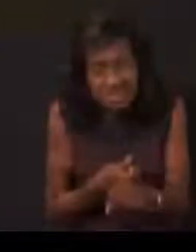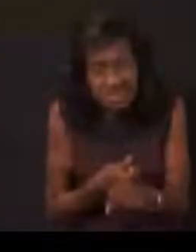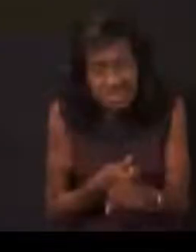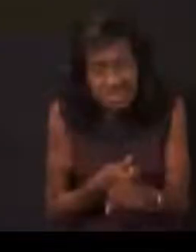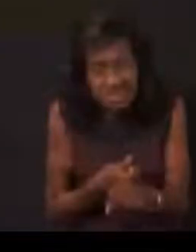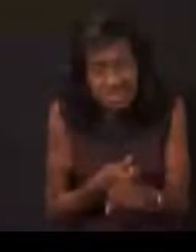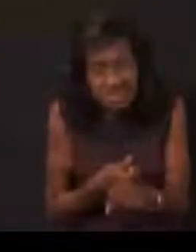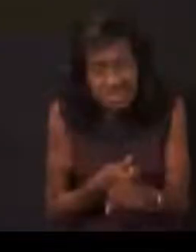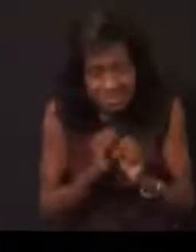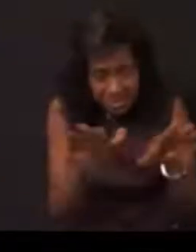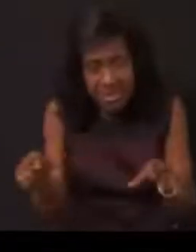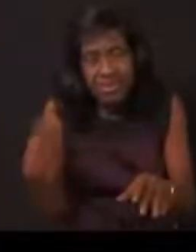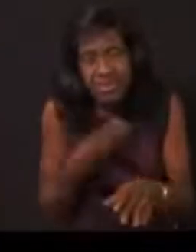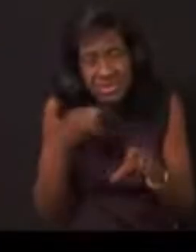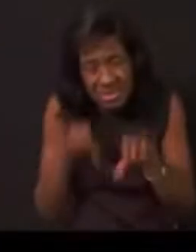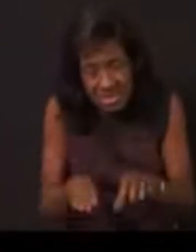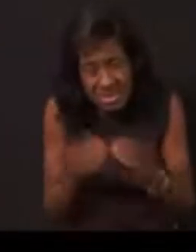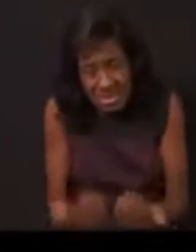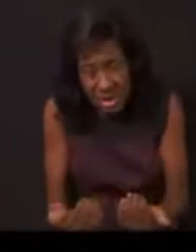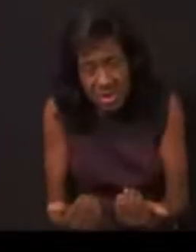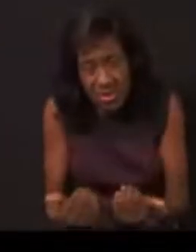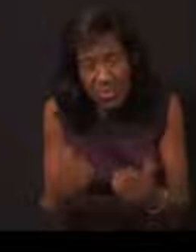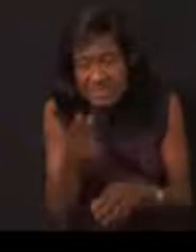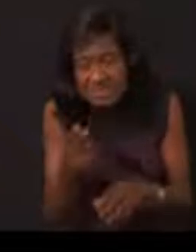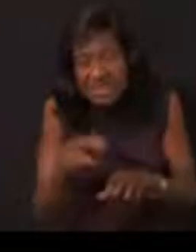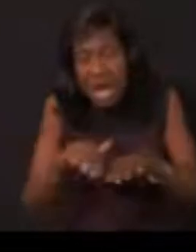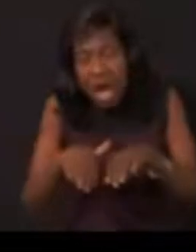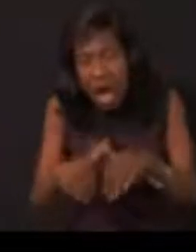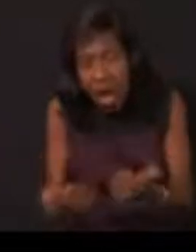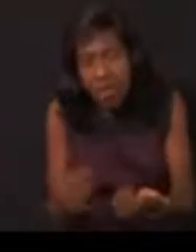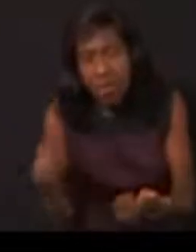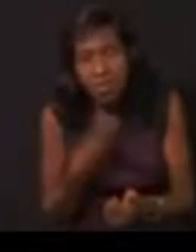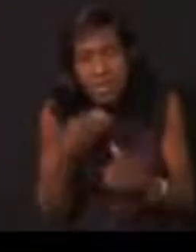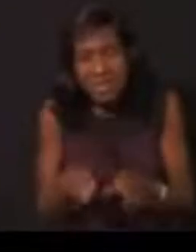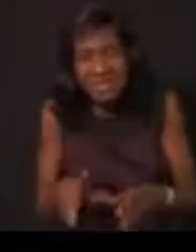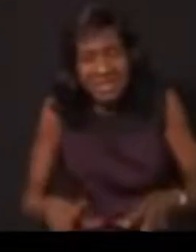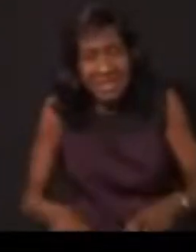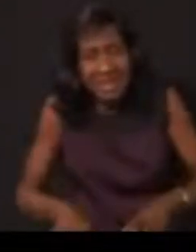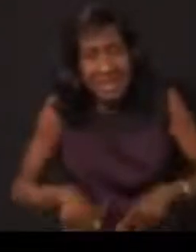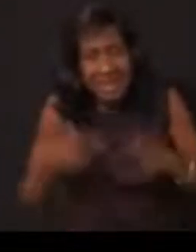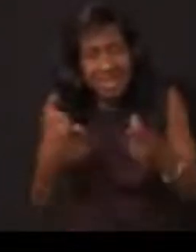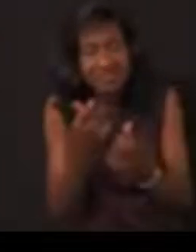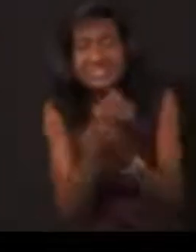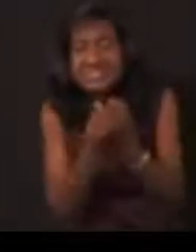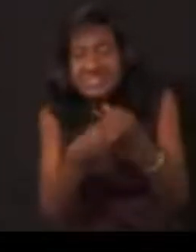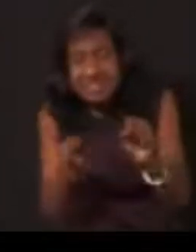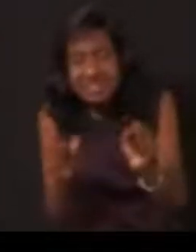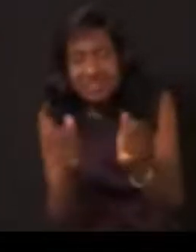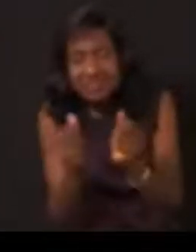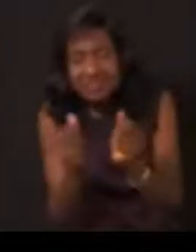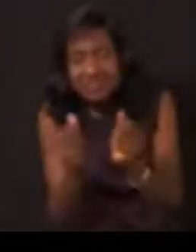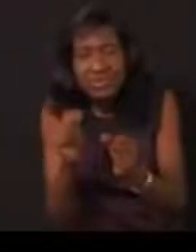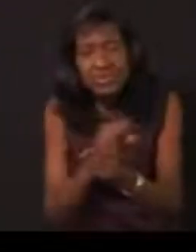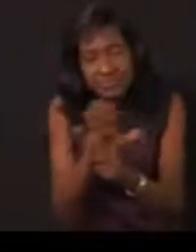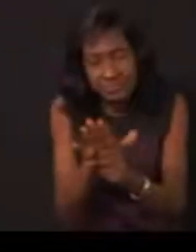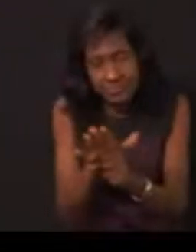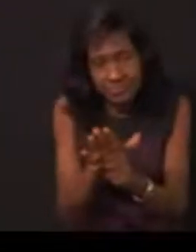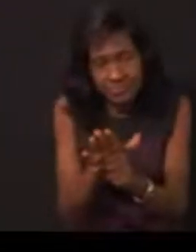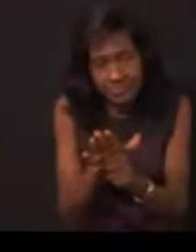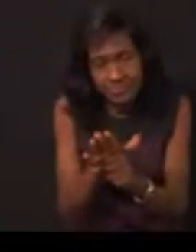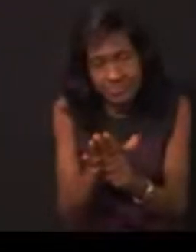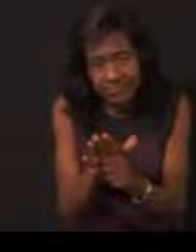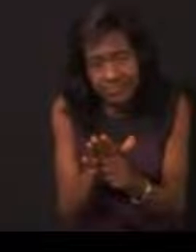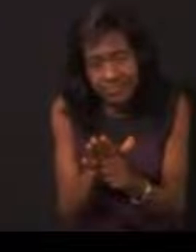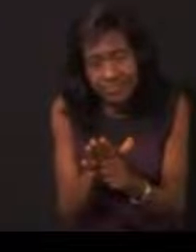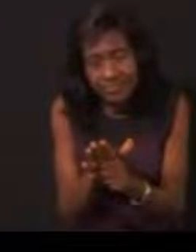clear pathway to living safely with this virus. I can assure you, ladies and